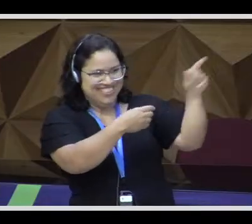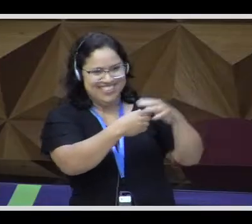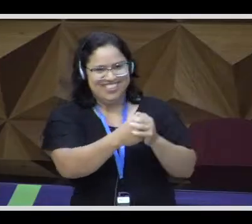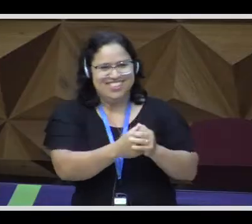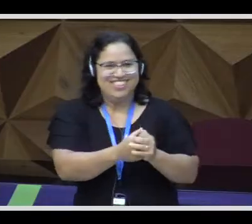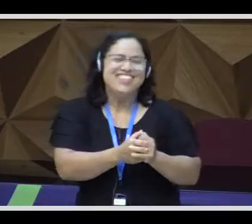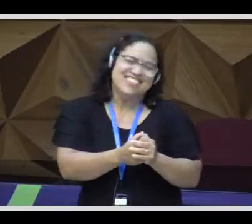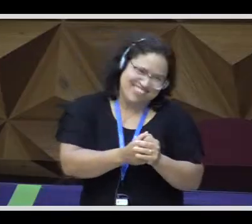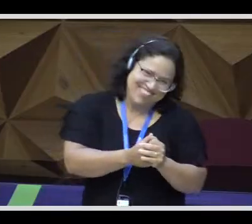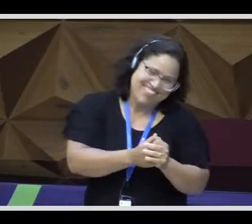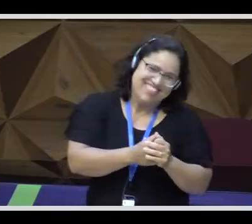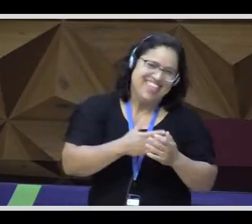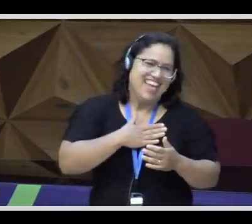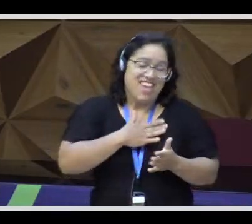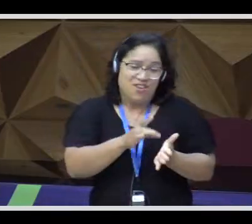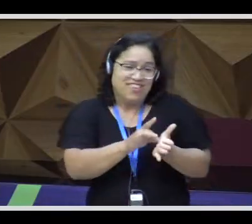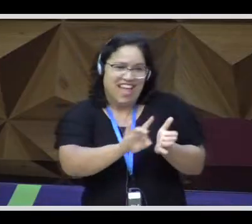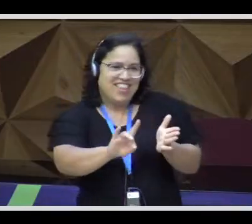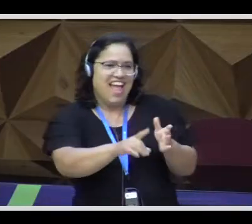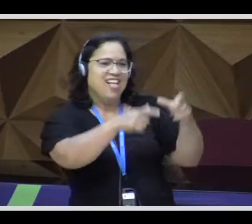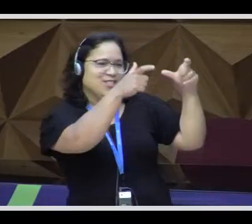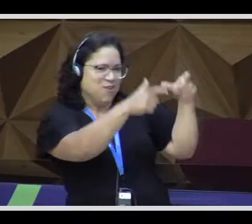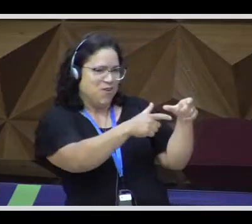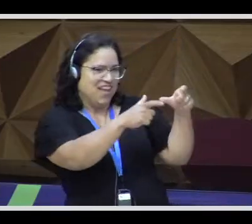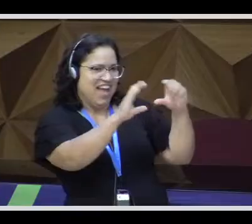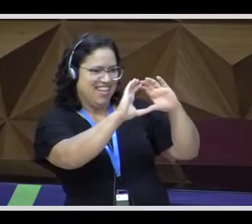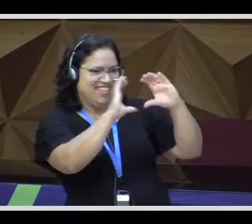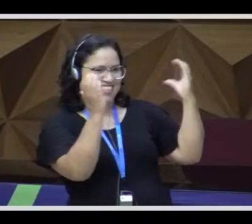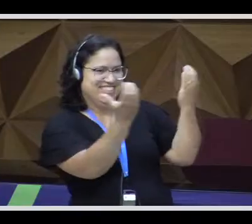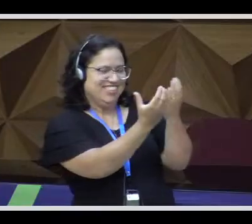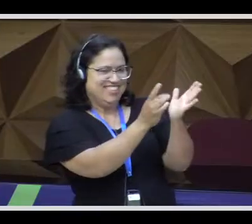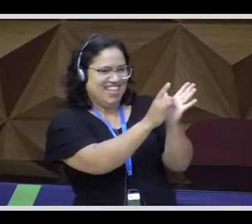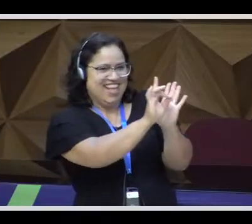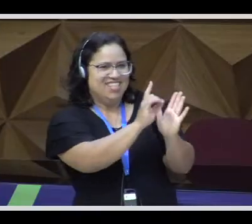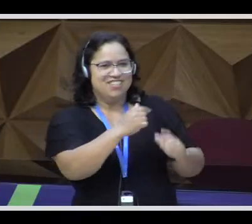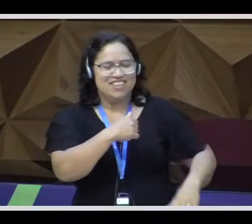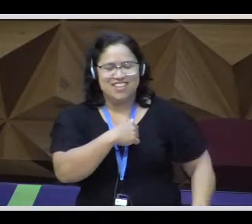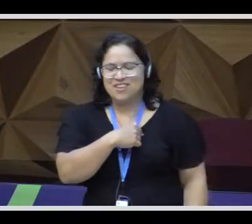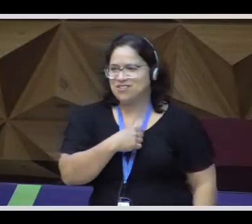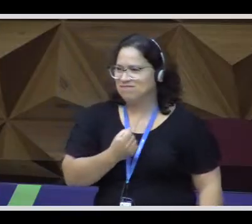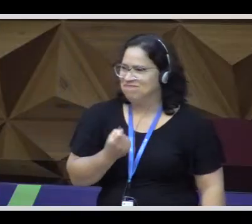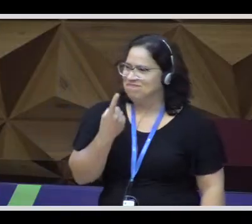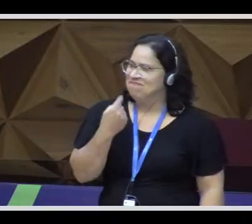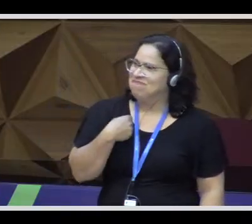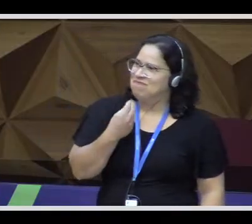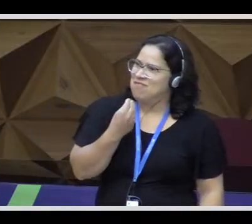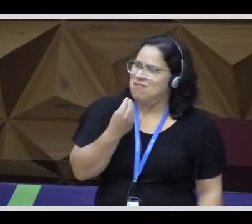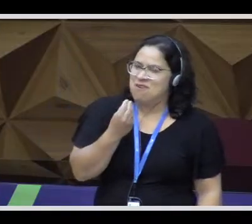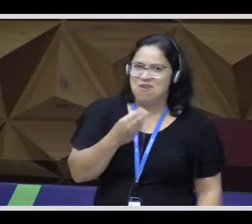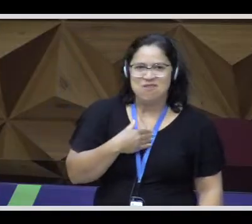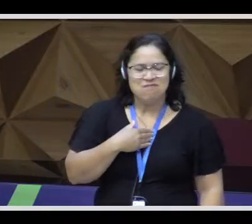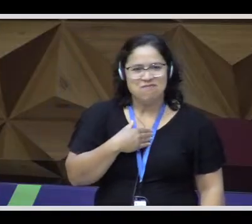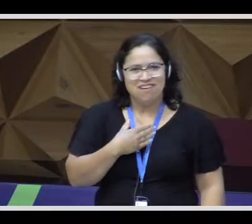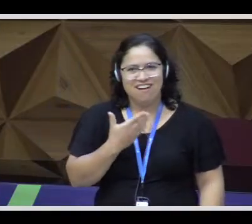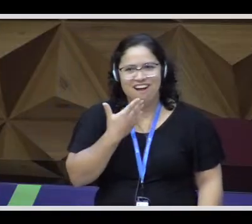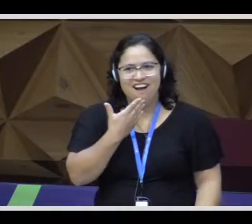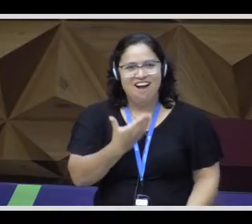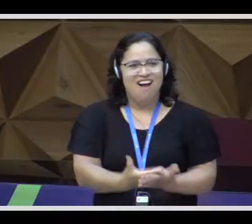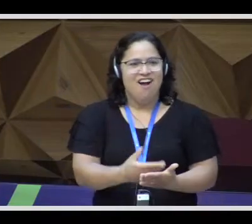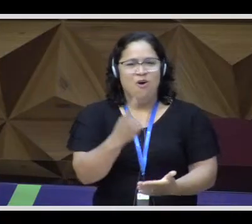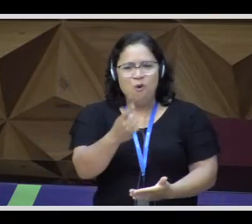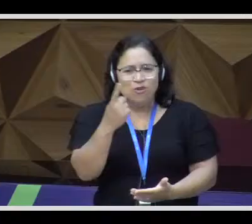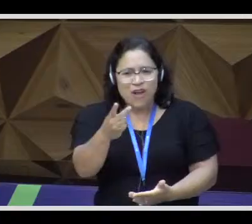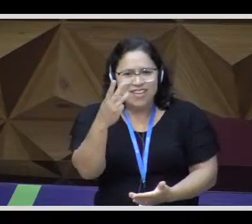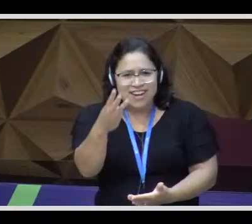I hate that place. And I was like, I can't imagine how is that possible. Like 1, 2, 3, 4. I was like,